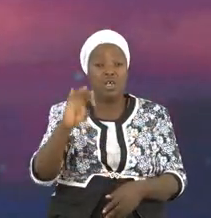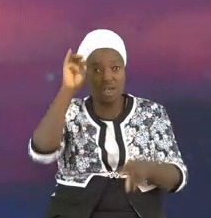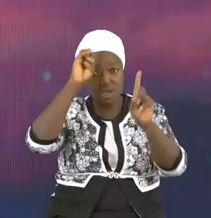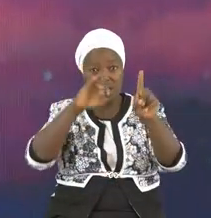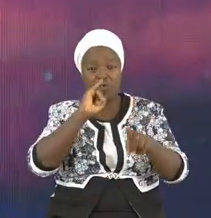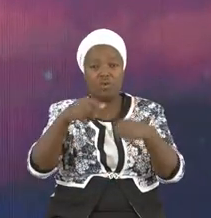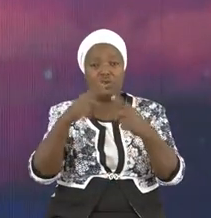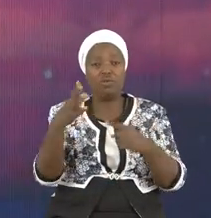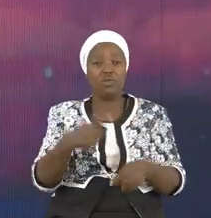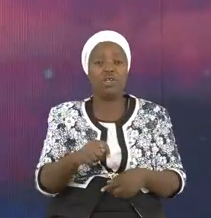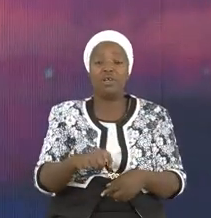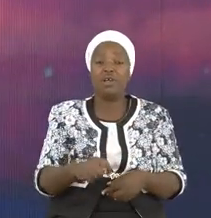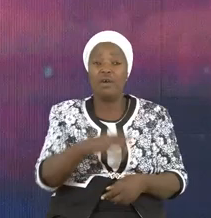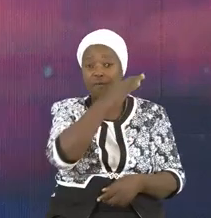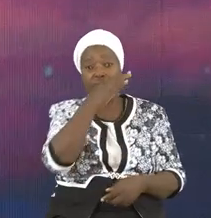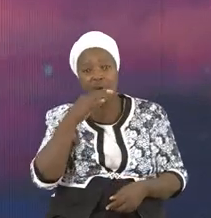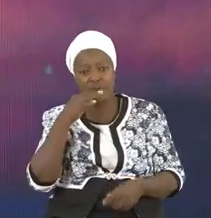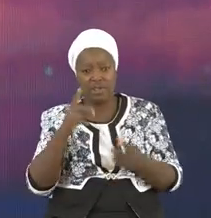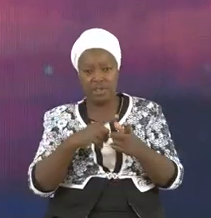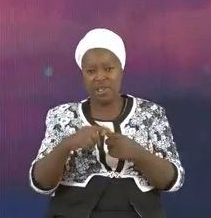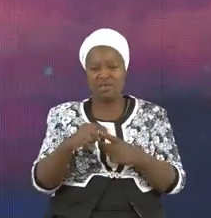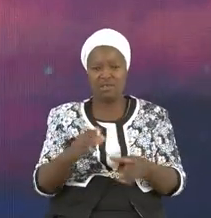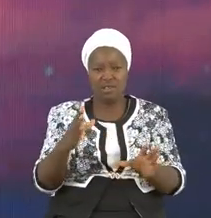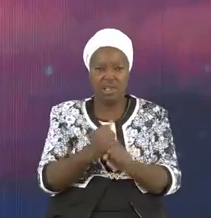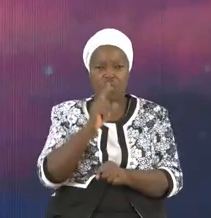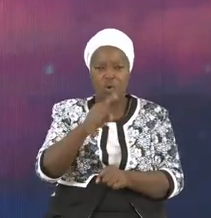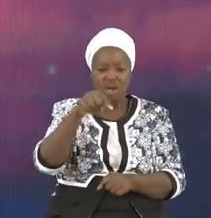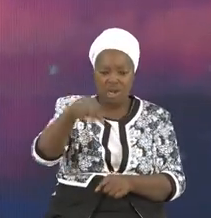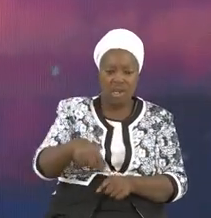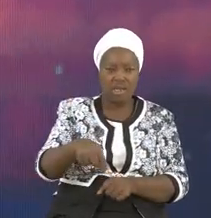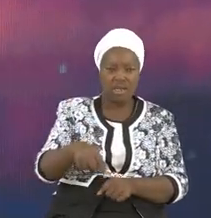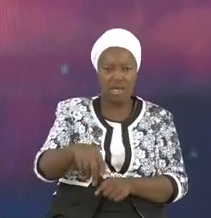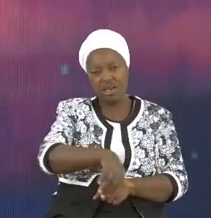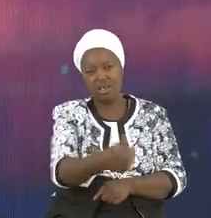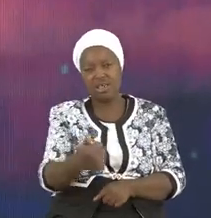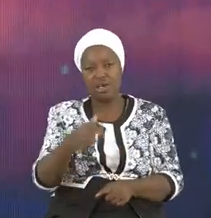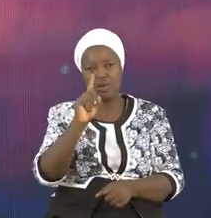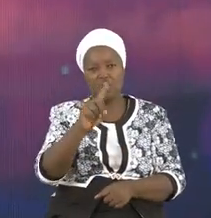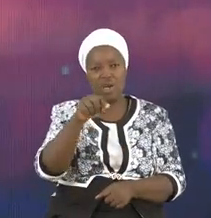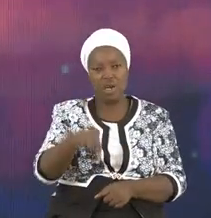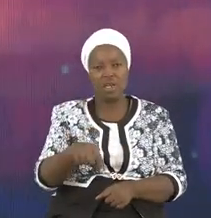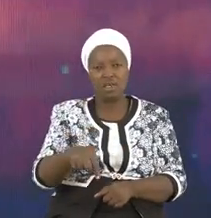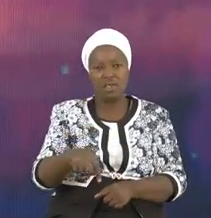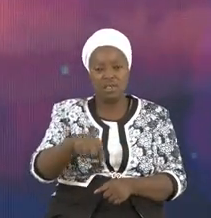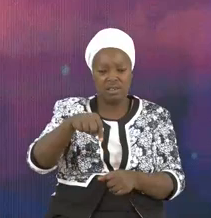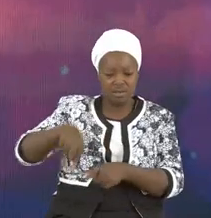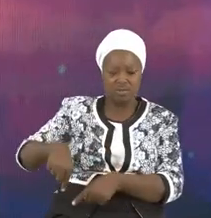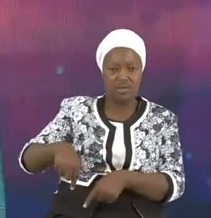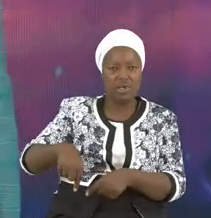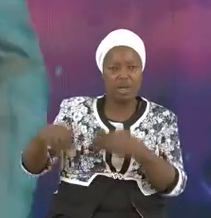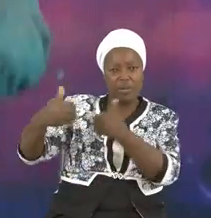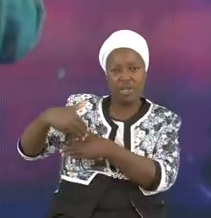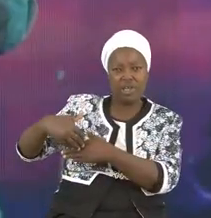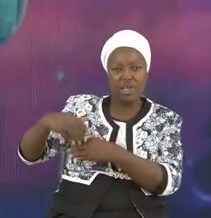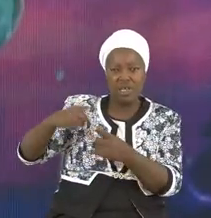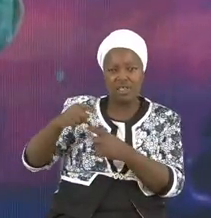lifts up one leg, and then only one leg remains, and he's hopping, hopping. It's